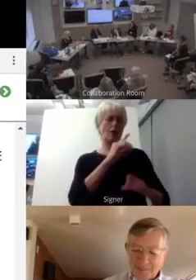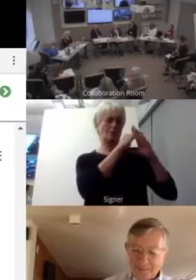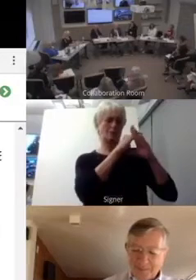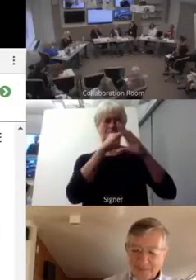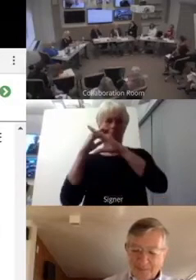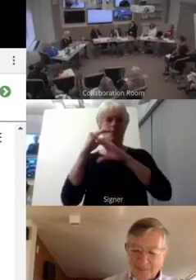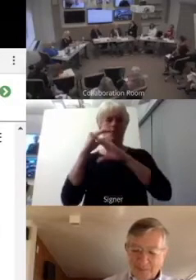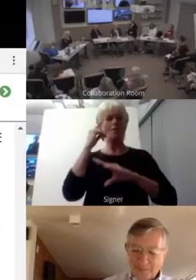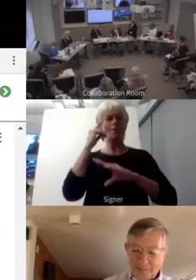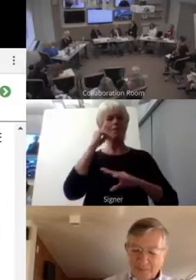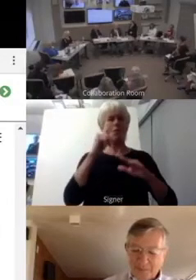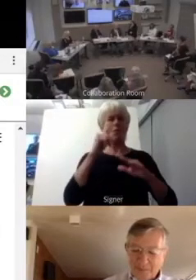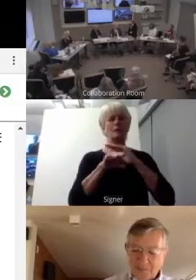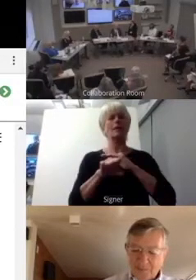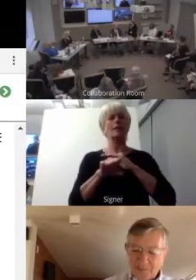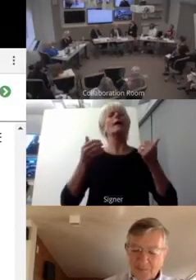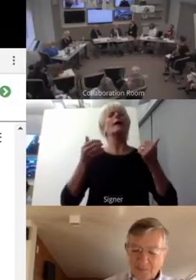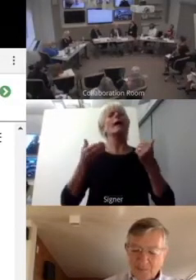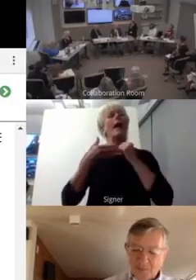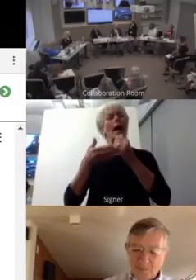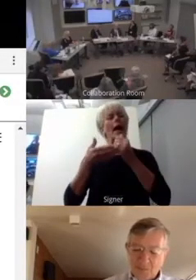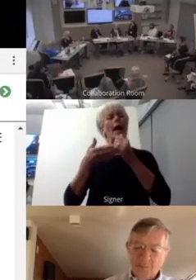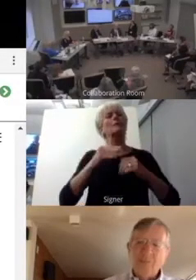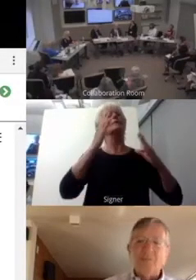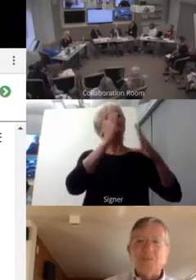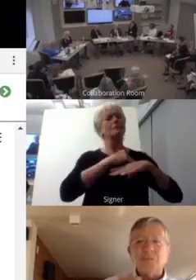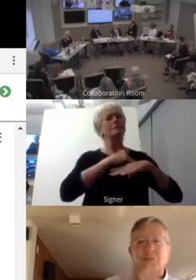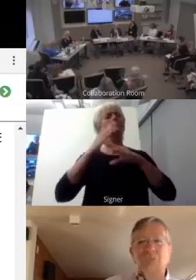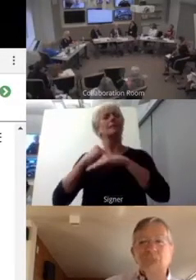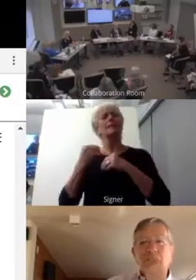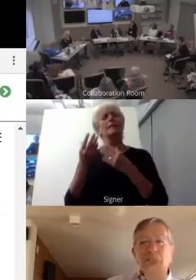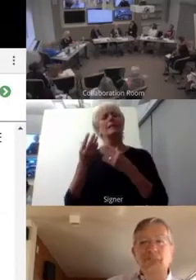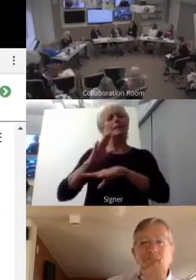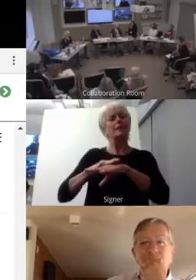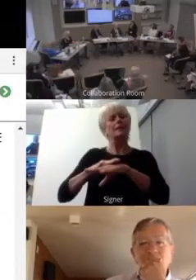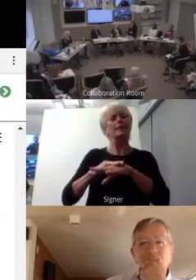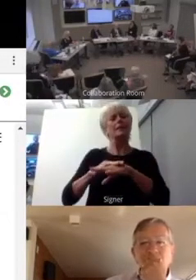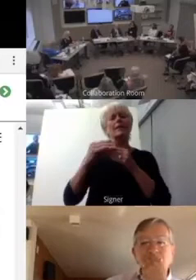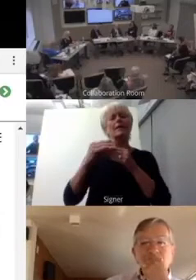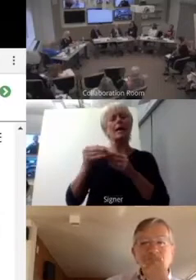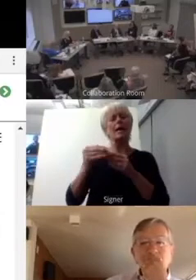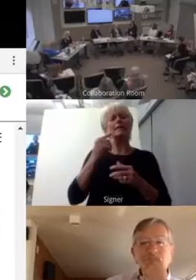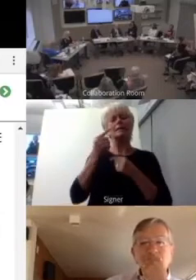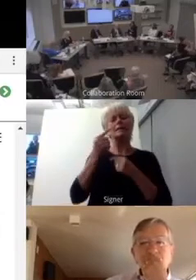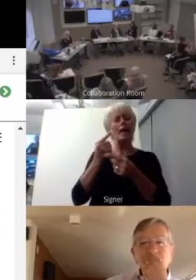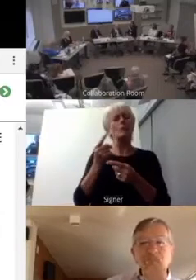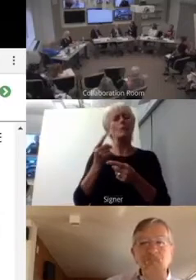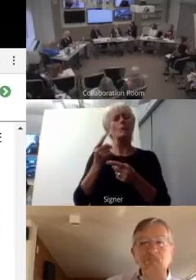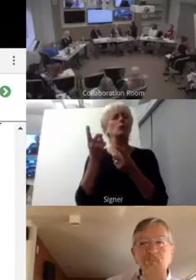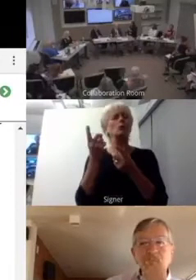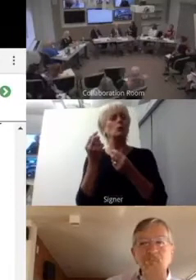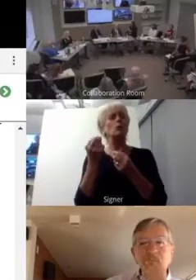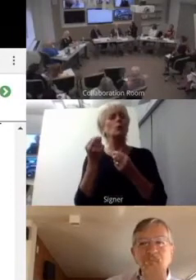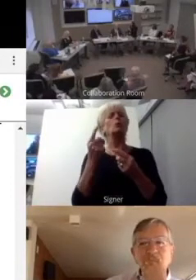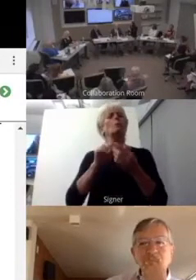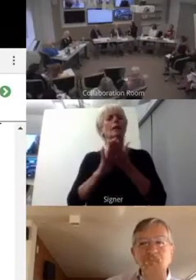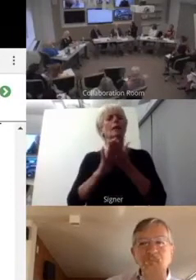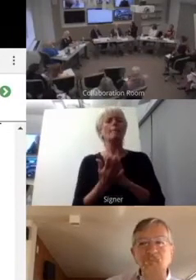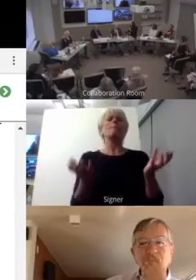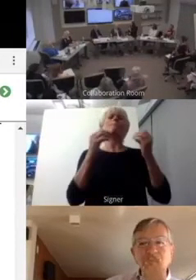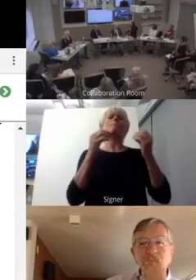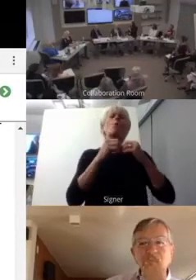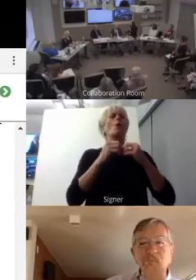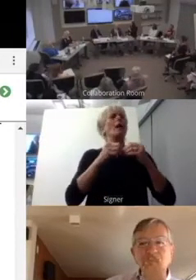give guidance and give them direction in which we should go to make ourselves a more accessible university. So I specifically work